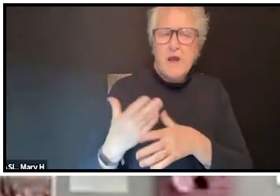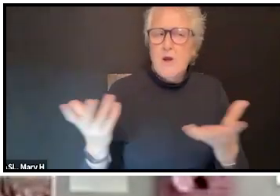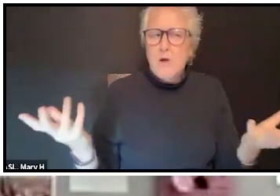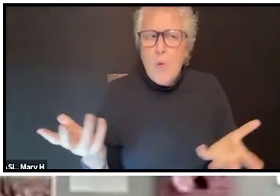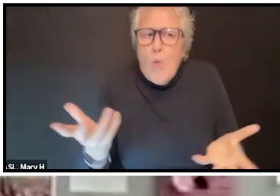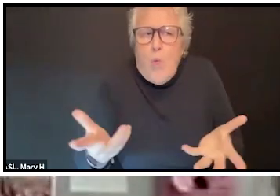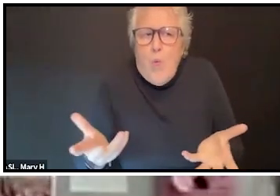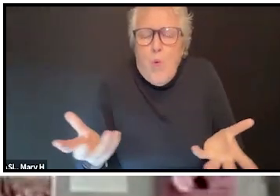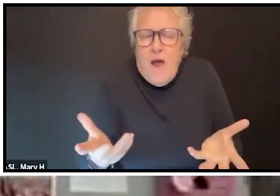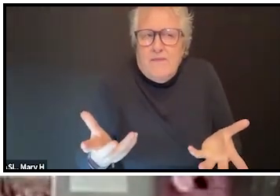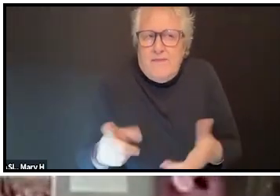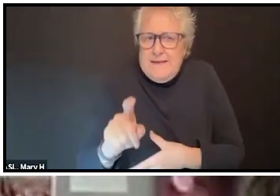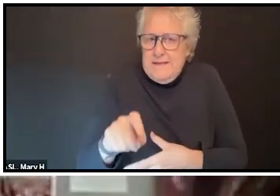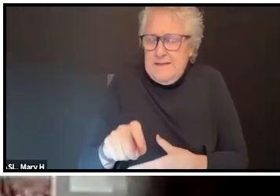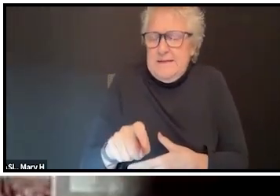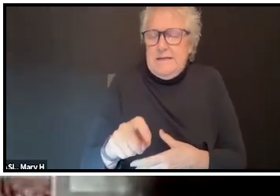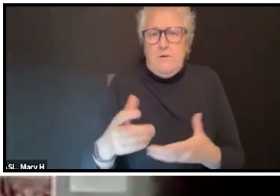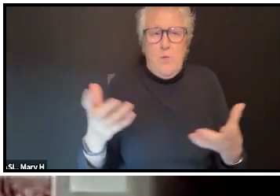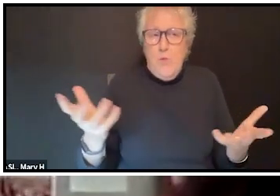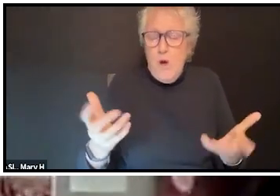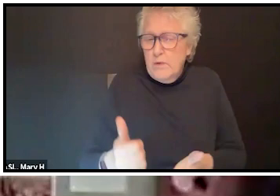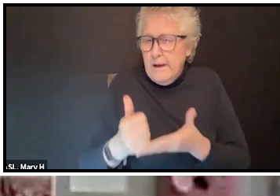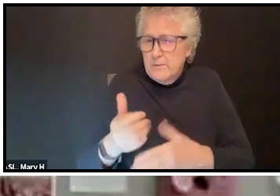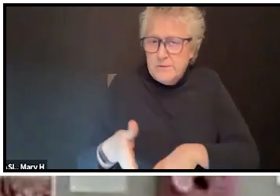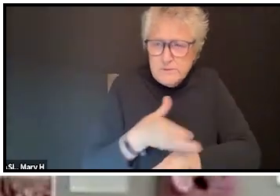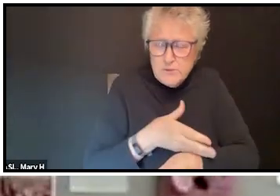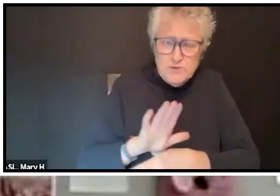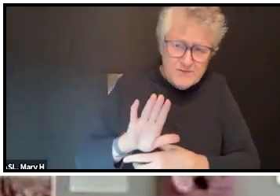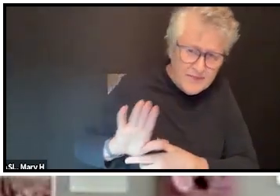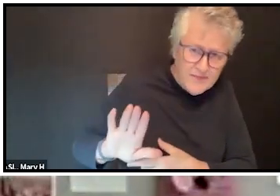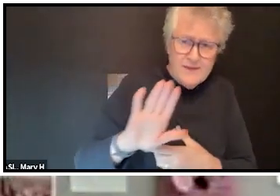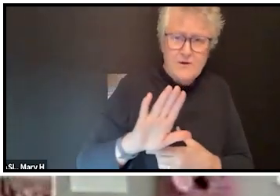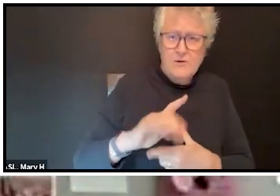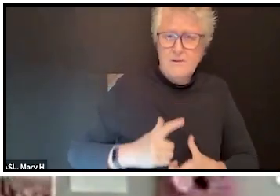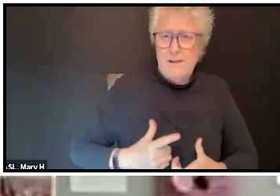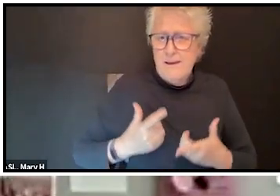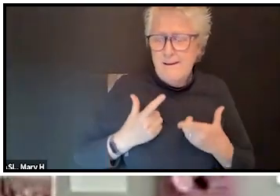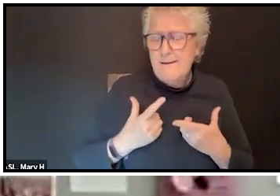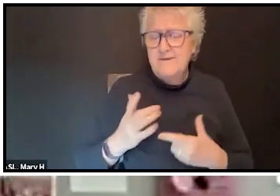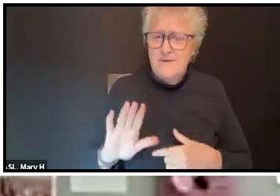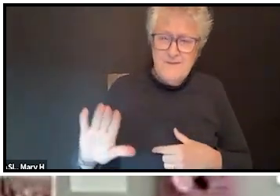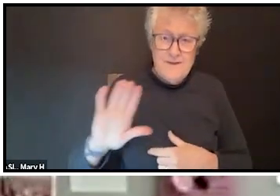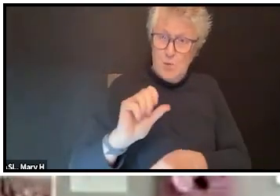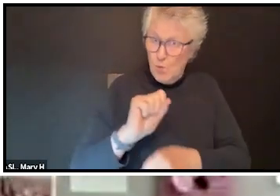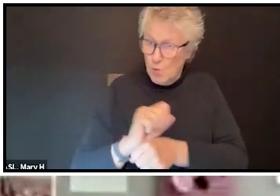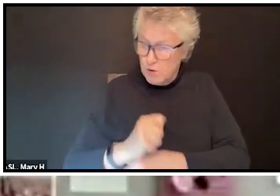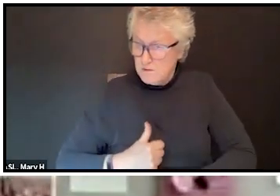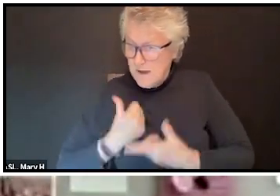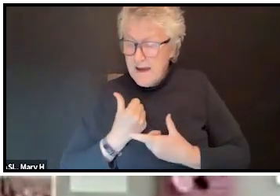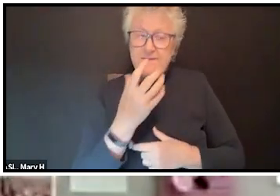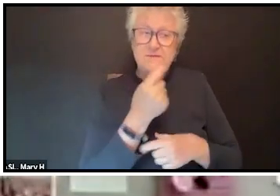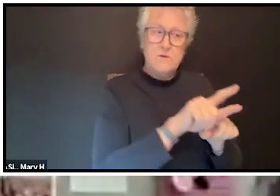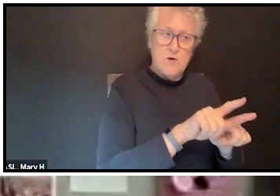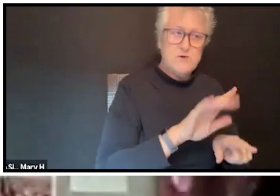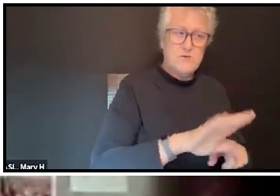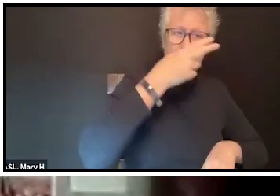for, what would help improve their life and their work life and their fun